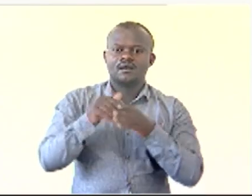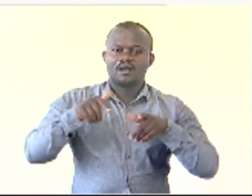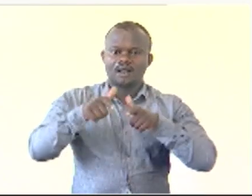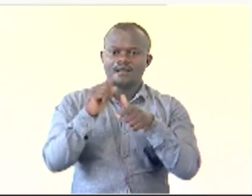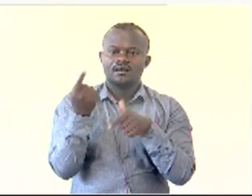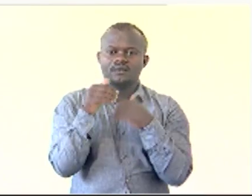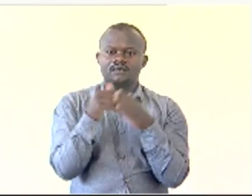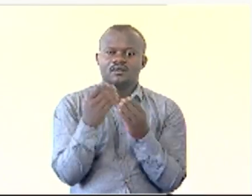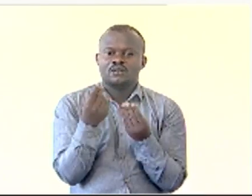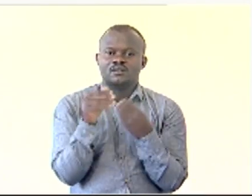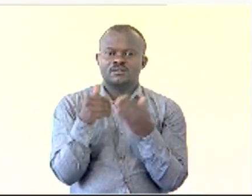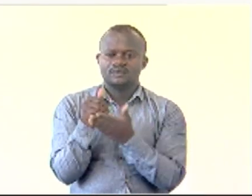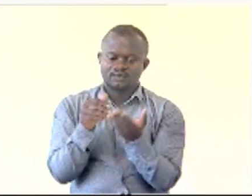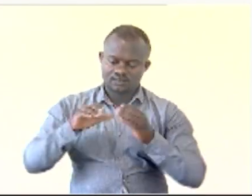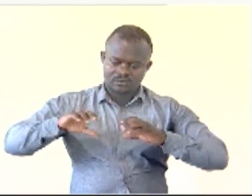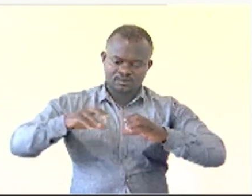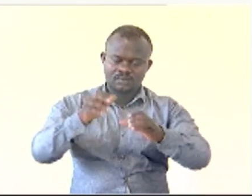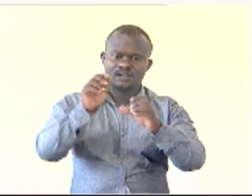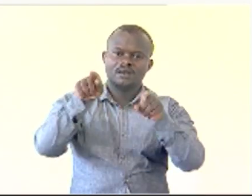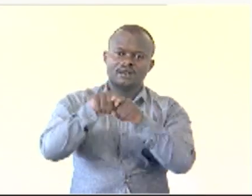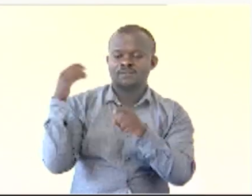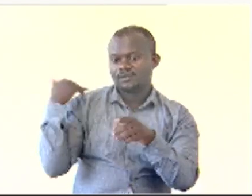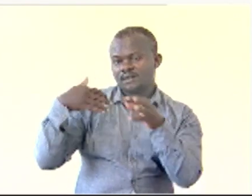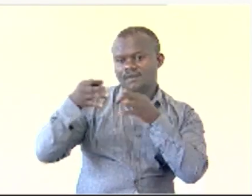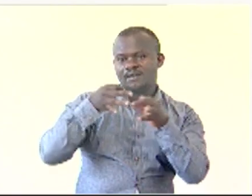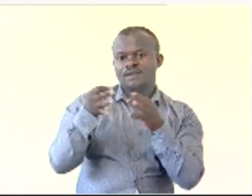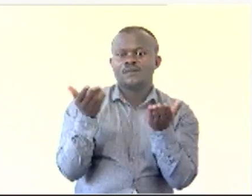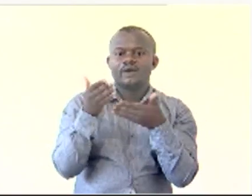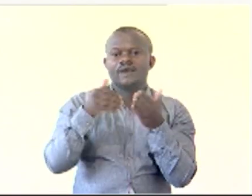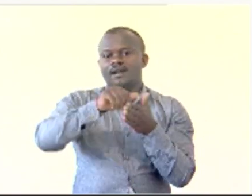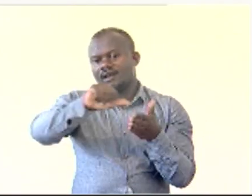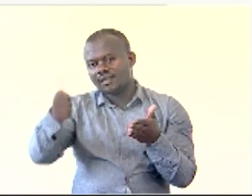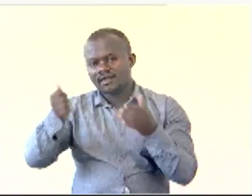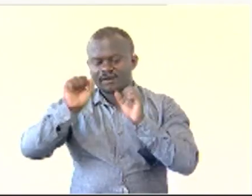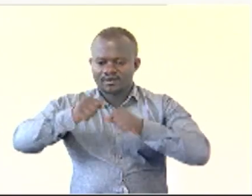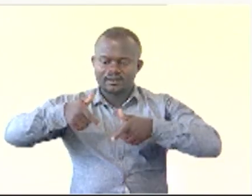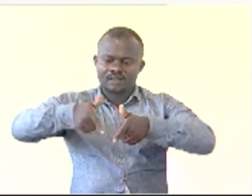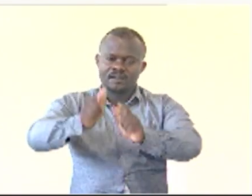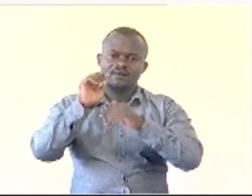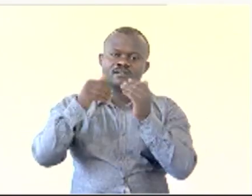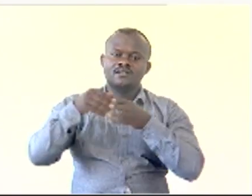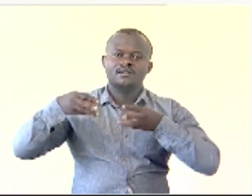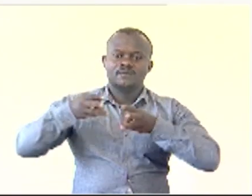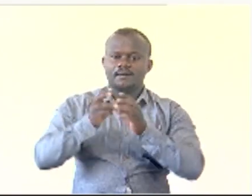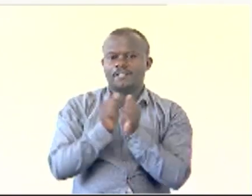a smaller degree of movement, as I mentioned it earlier, while others, they can allow a wide range of